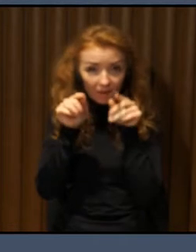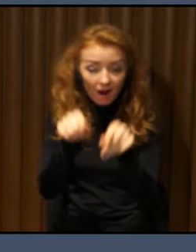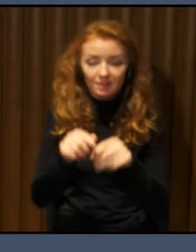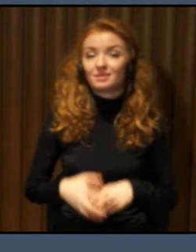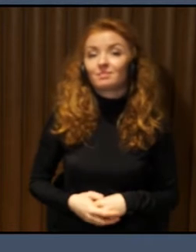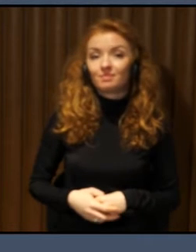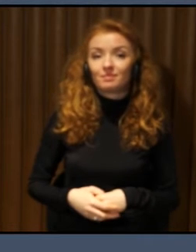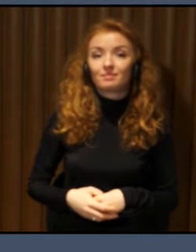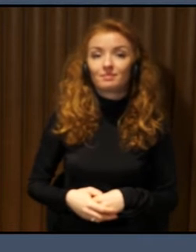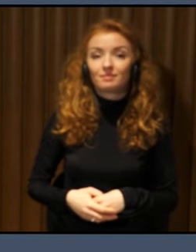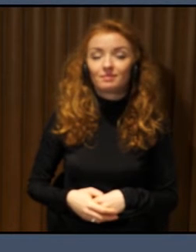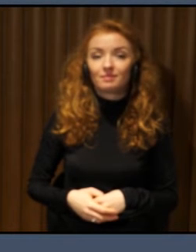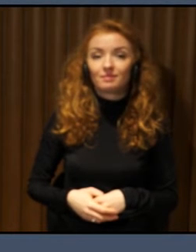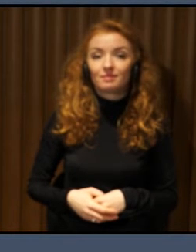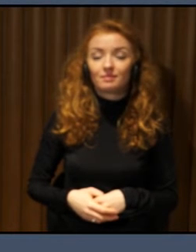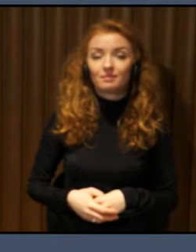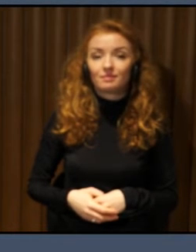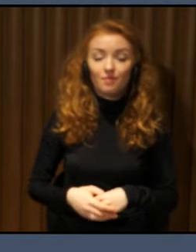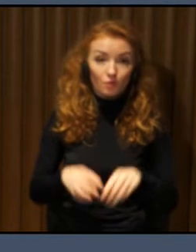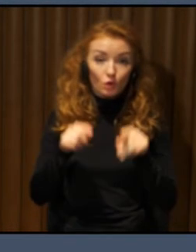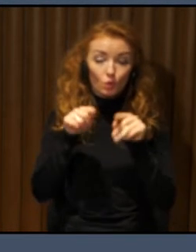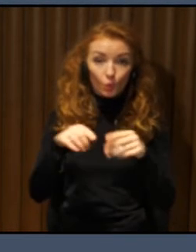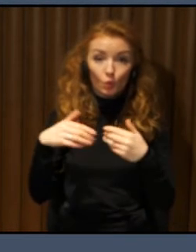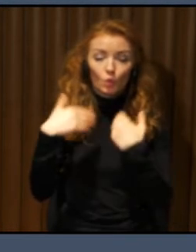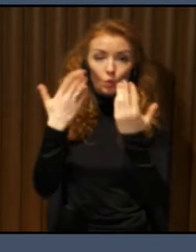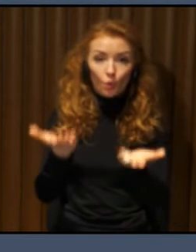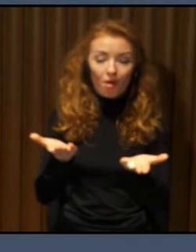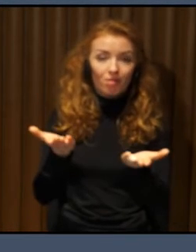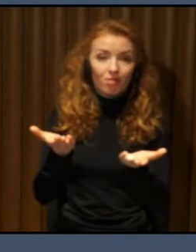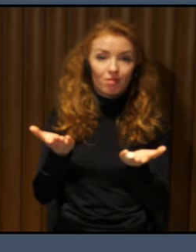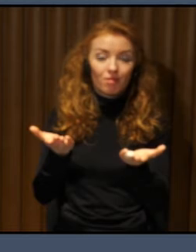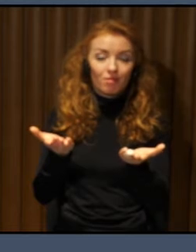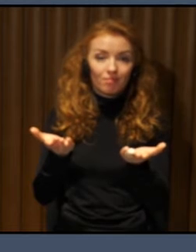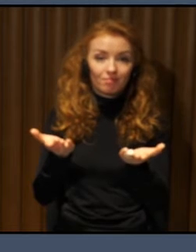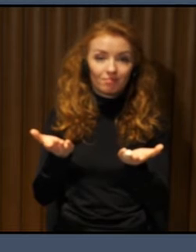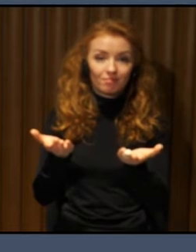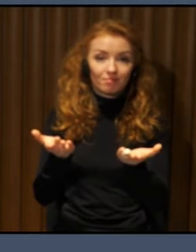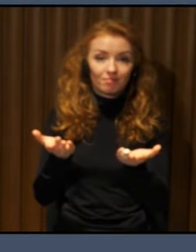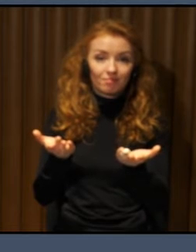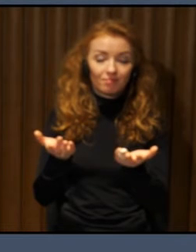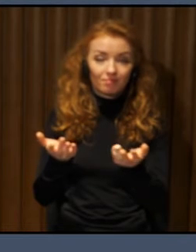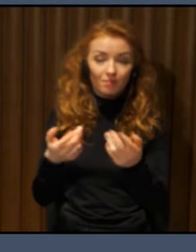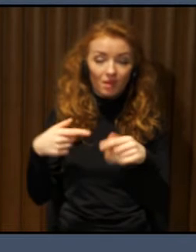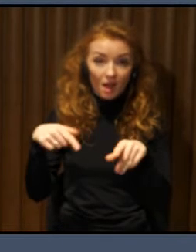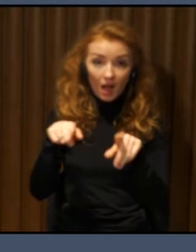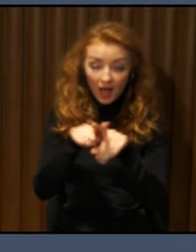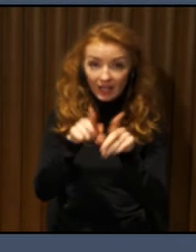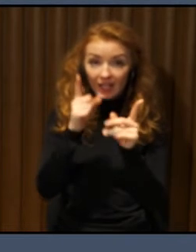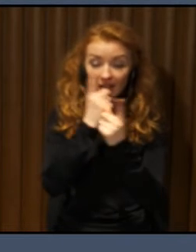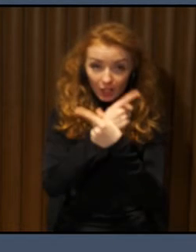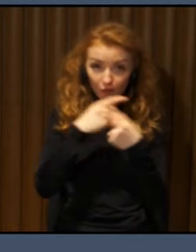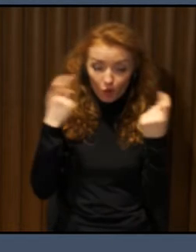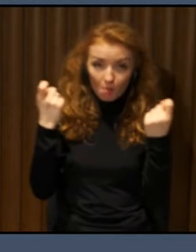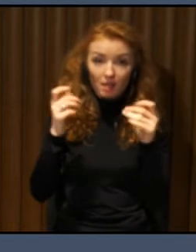services because unfortunately there's no good system in Canada to tag all these. And so even if you're looking for housing